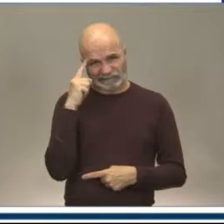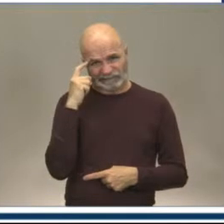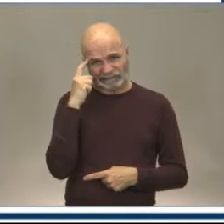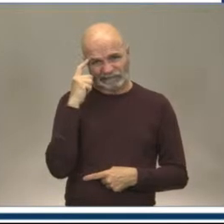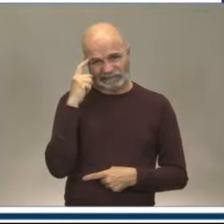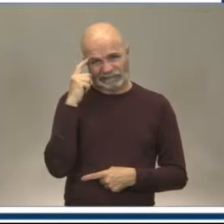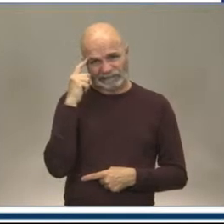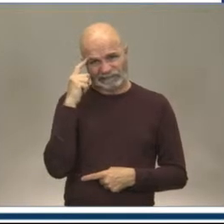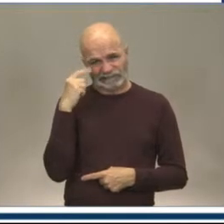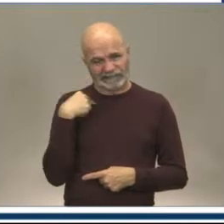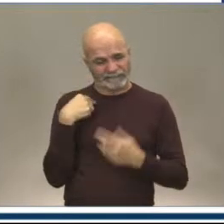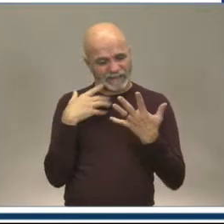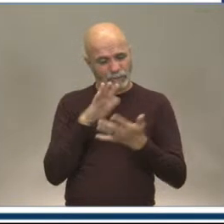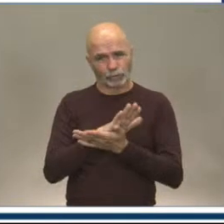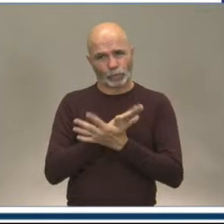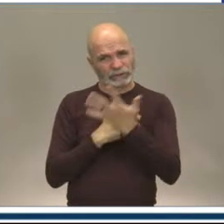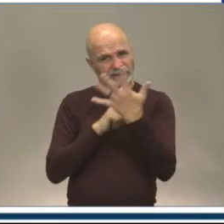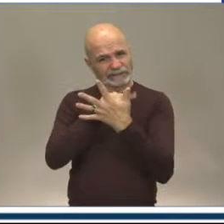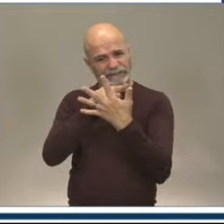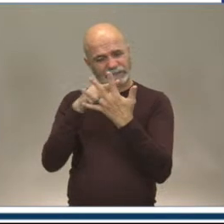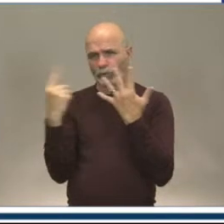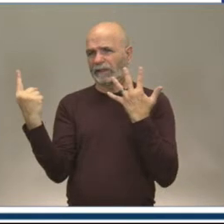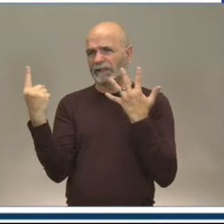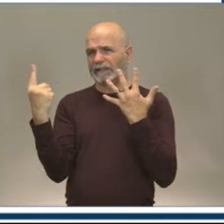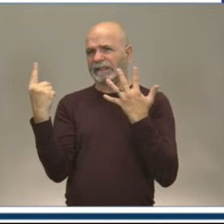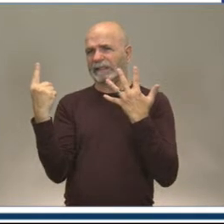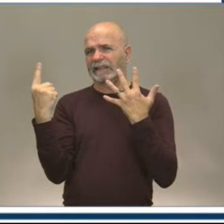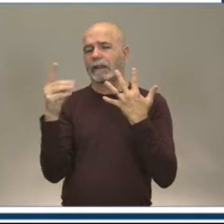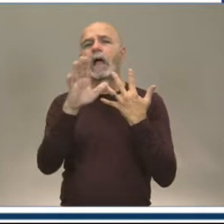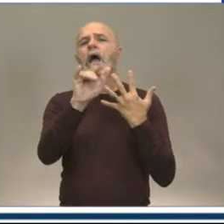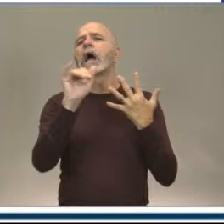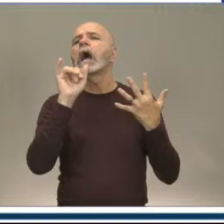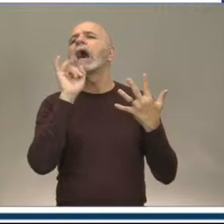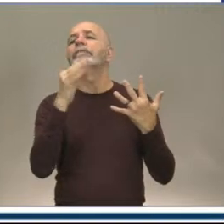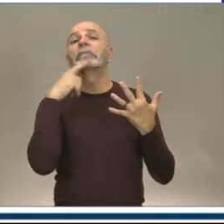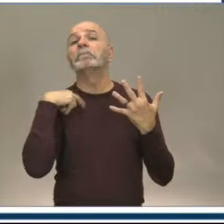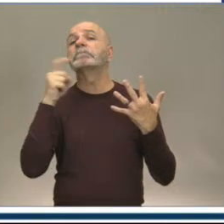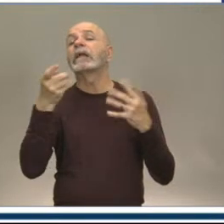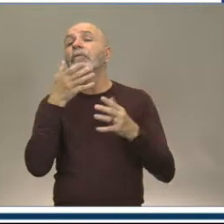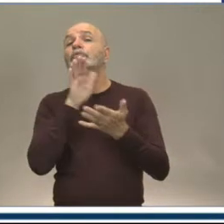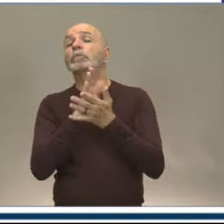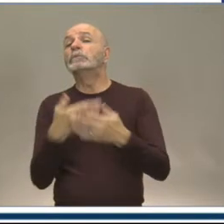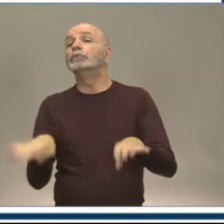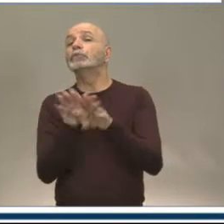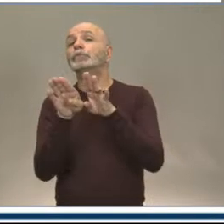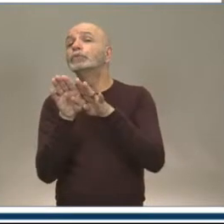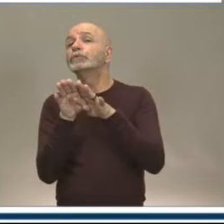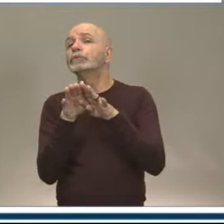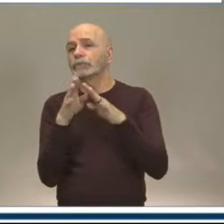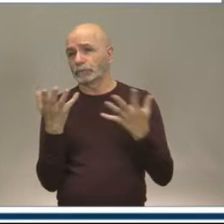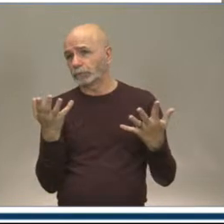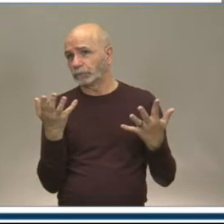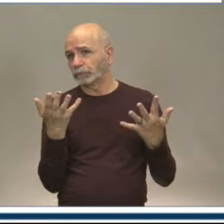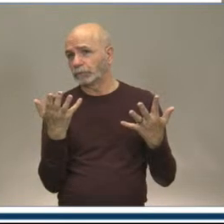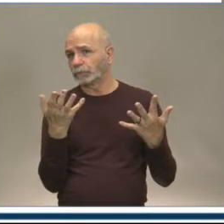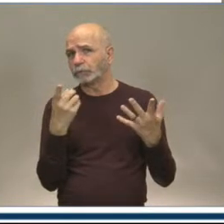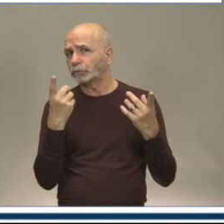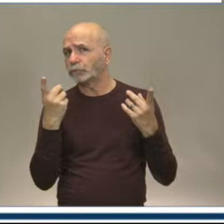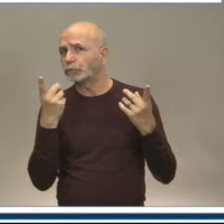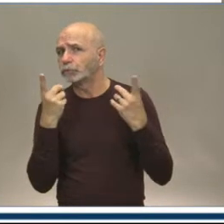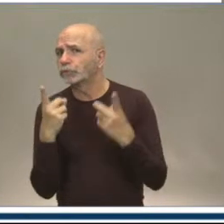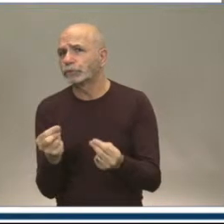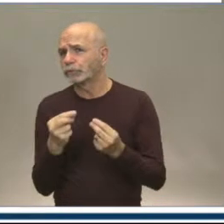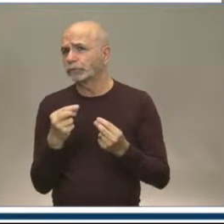province or public health to decide to close a school? So we have certain criteria, and really it's evidence of